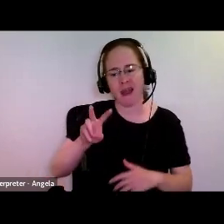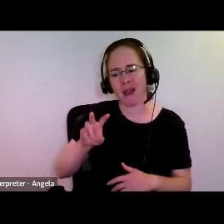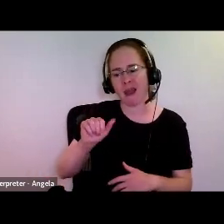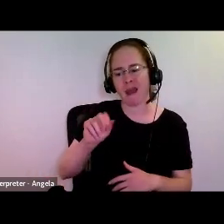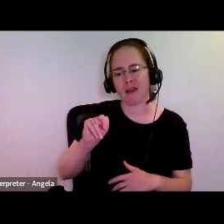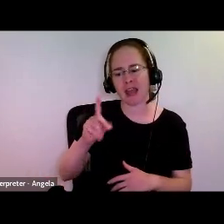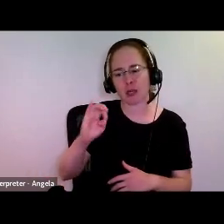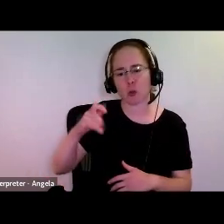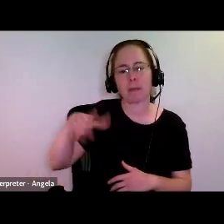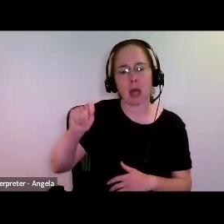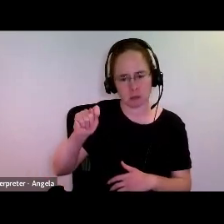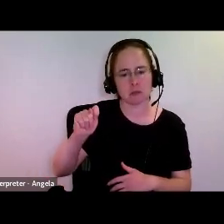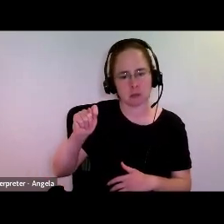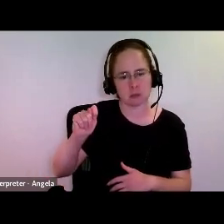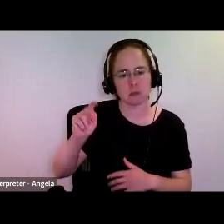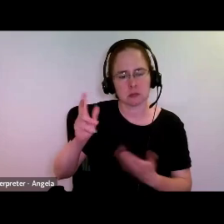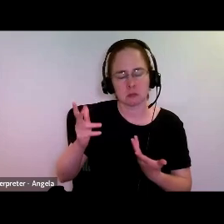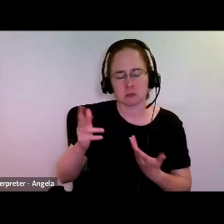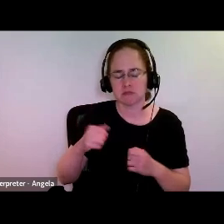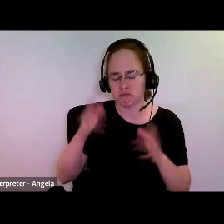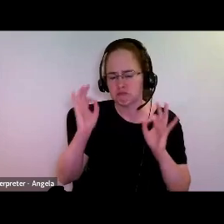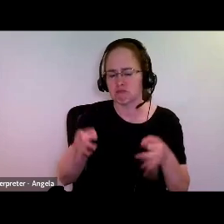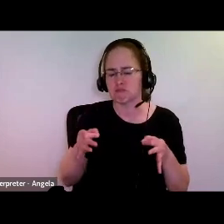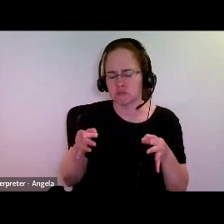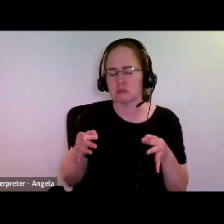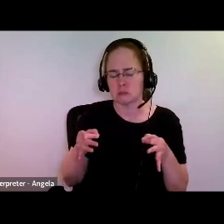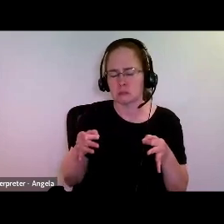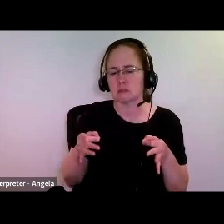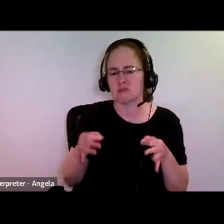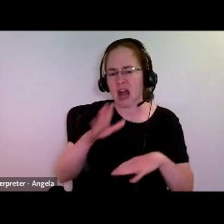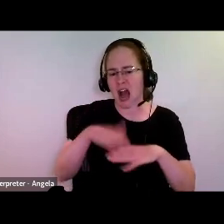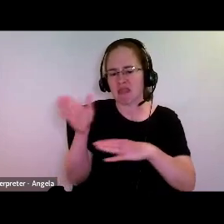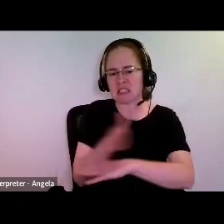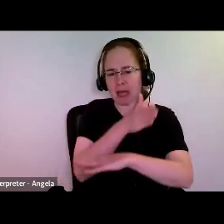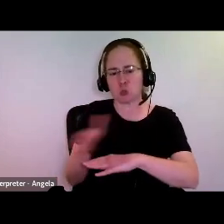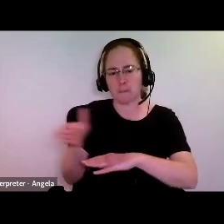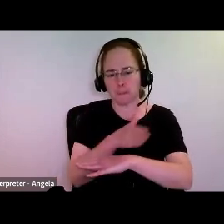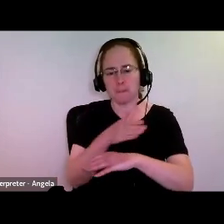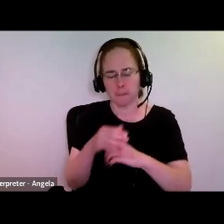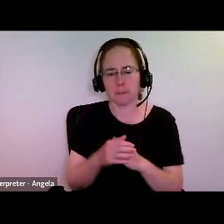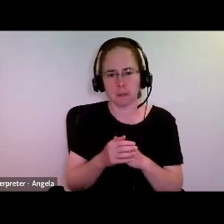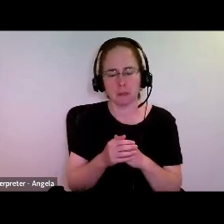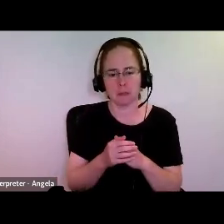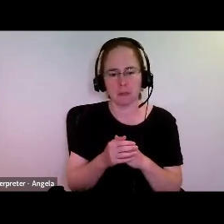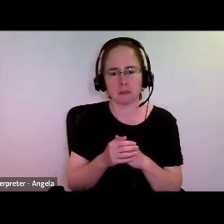Vanderbilt, and it was determined that he was on the spectrum.